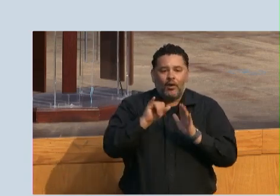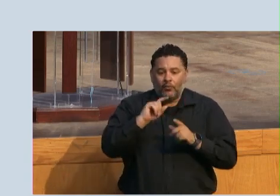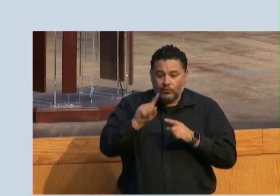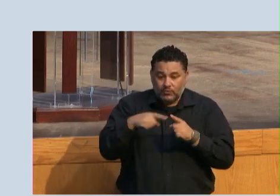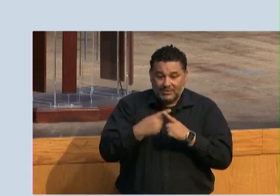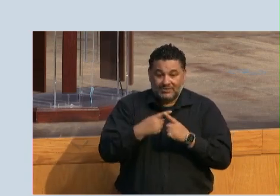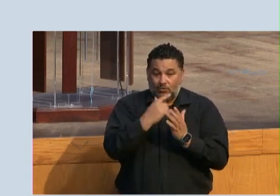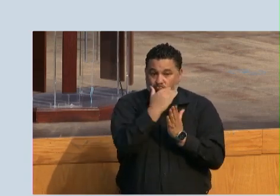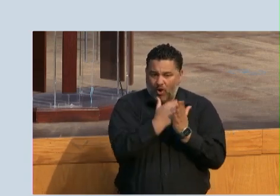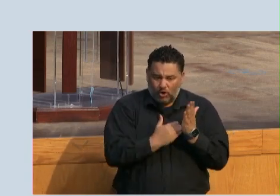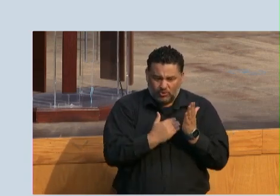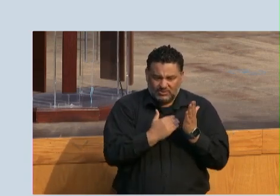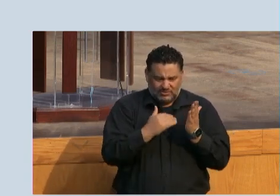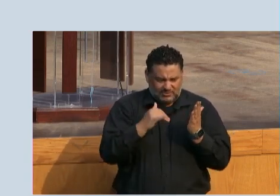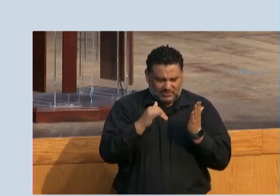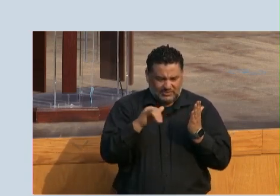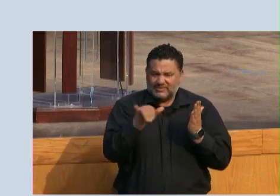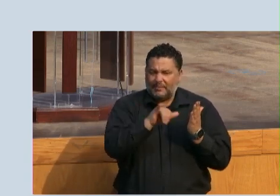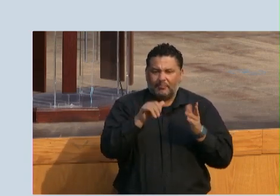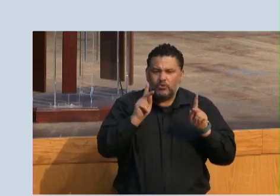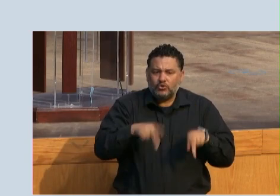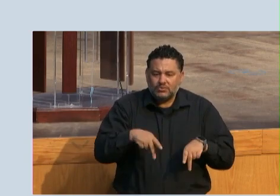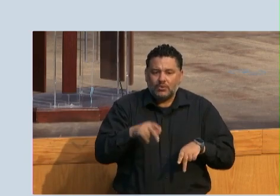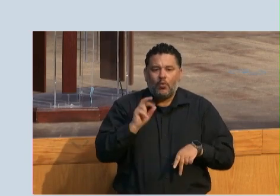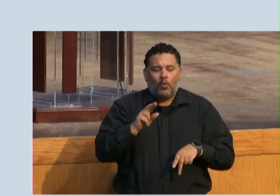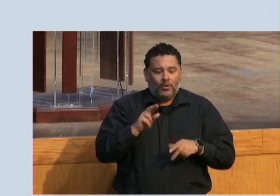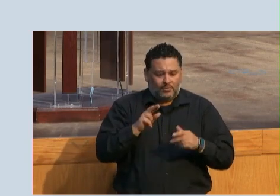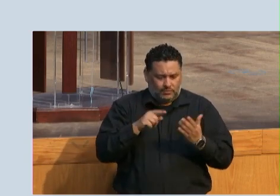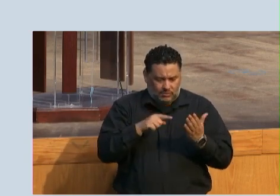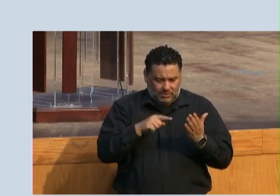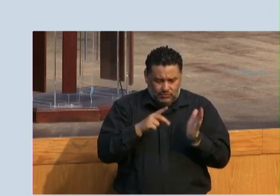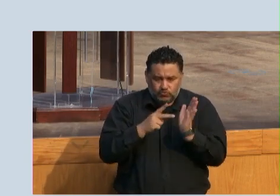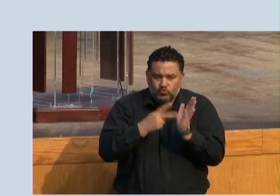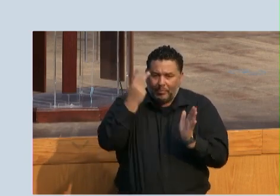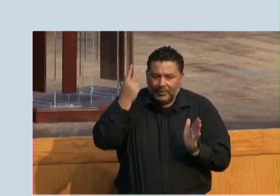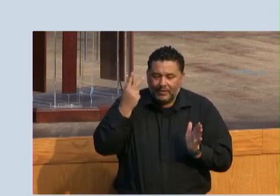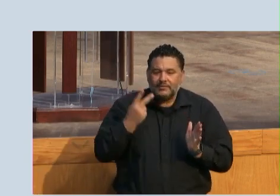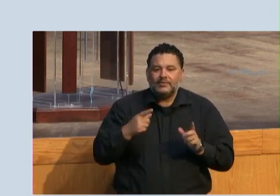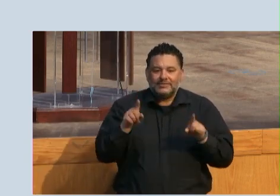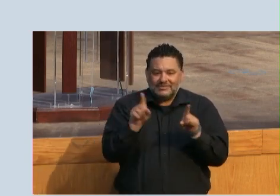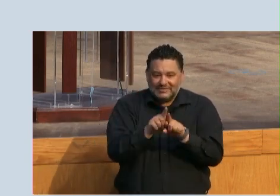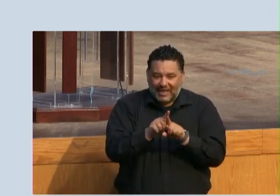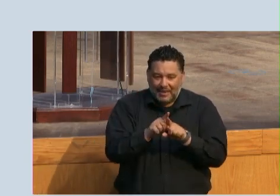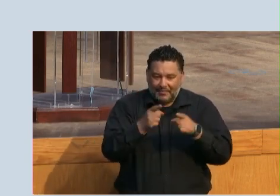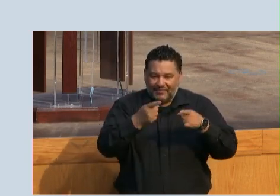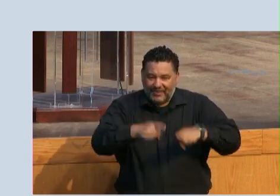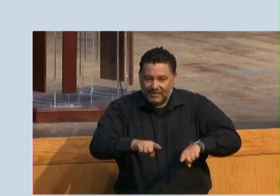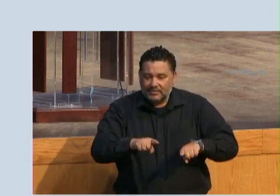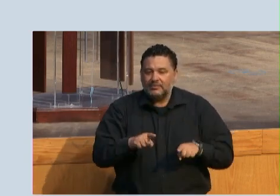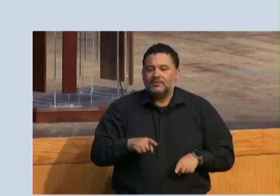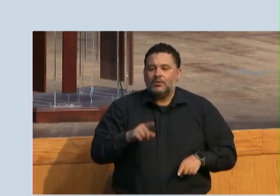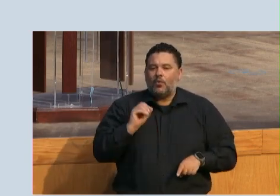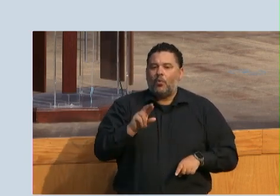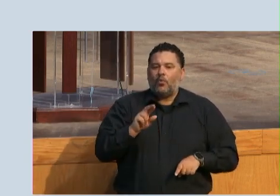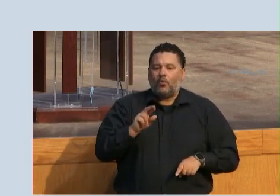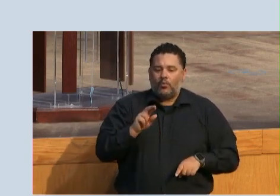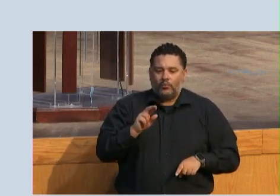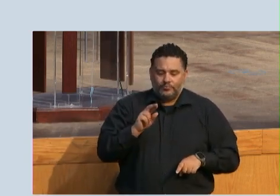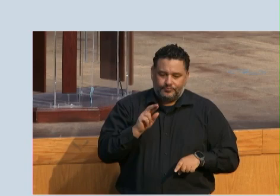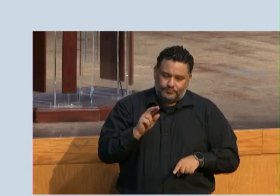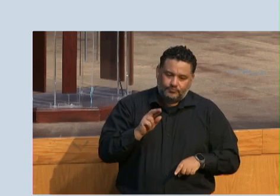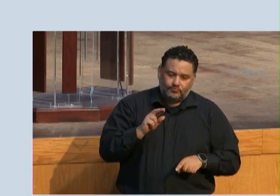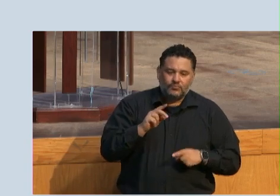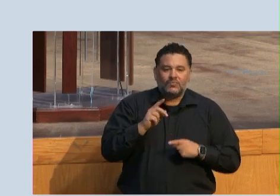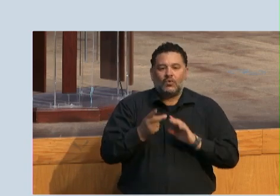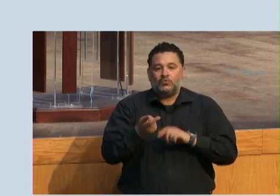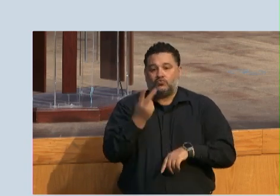record is the same person, as well as when the record is a duplicate of the same event, or when it should be when 2